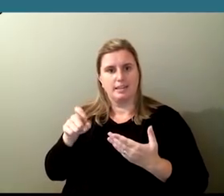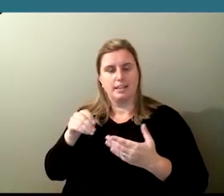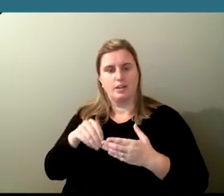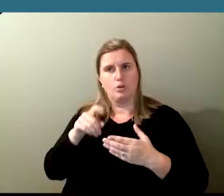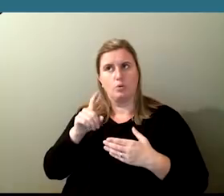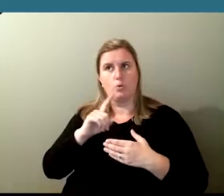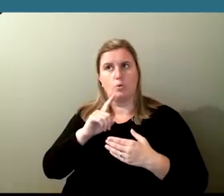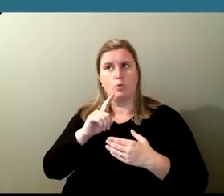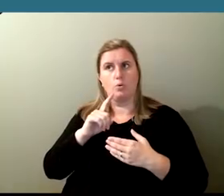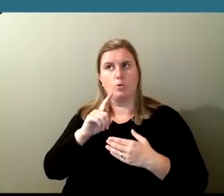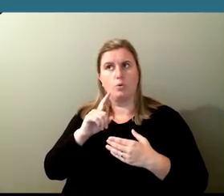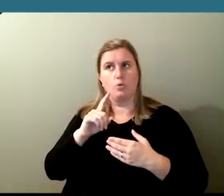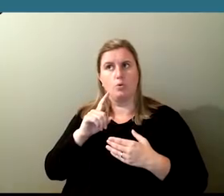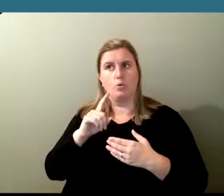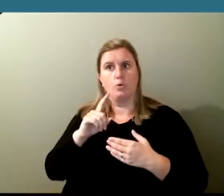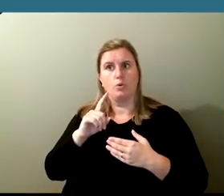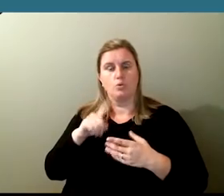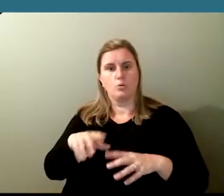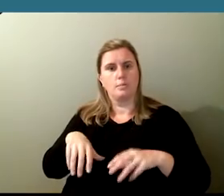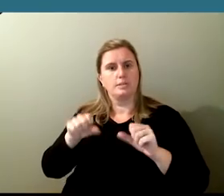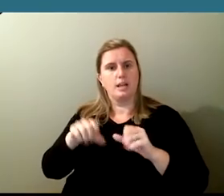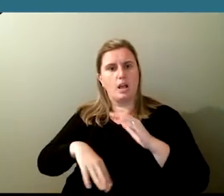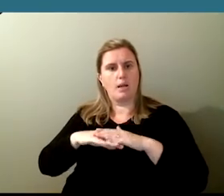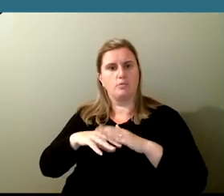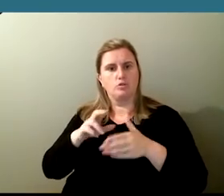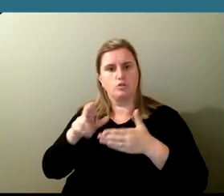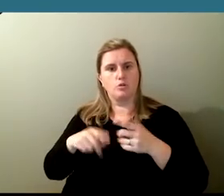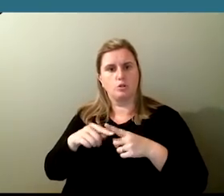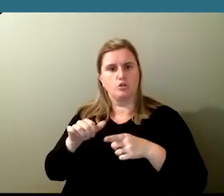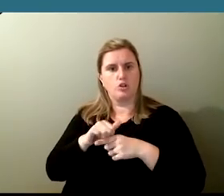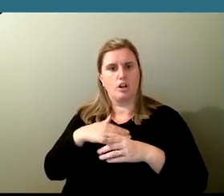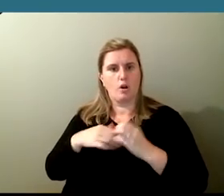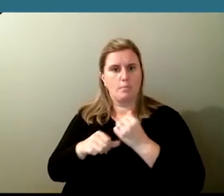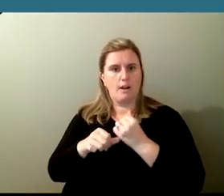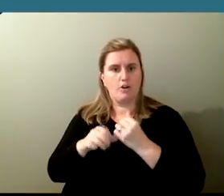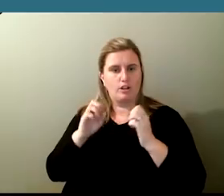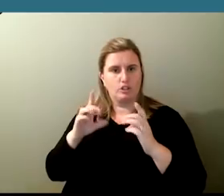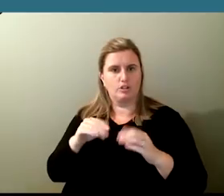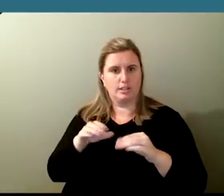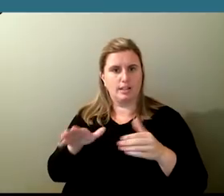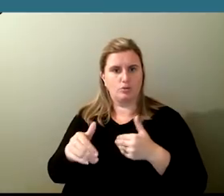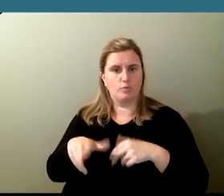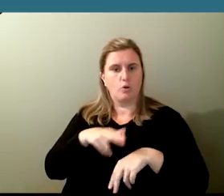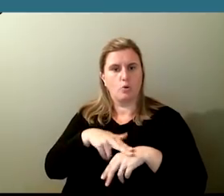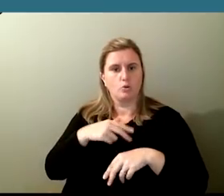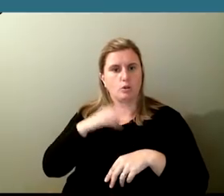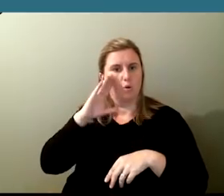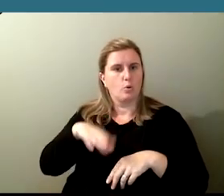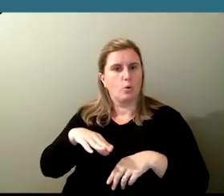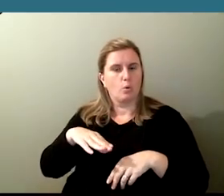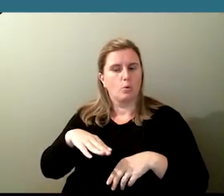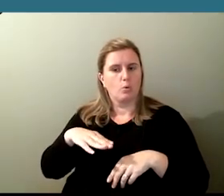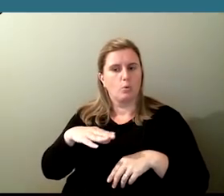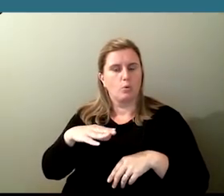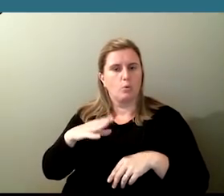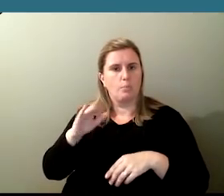to obtain optimal results when training our paraeducators in classrooms. Of course, we know that we're gonna, by